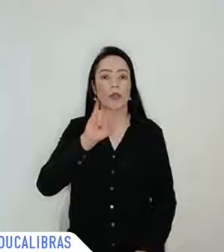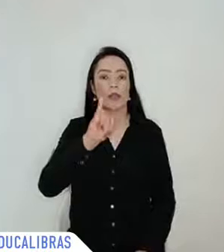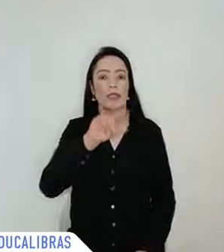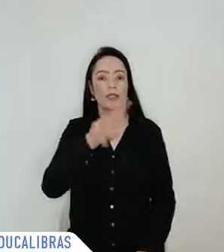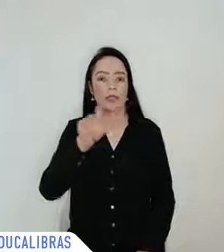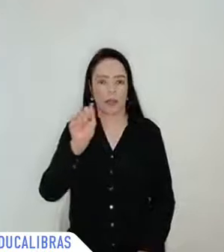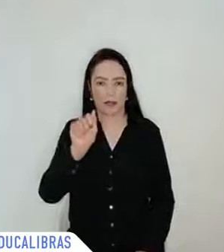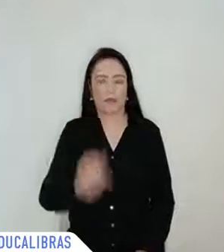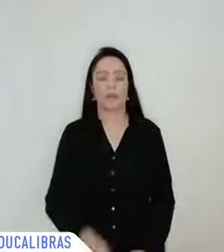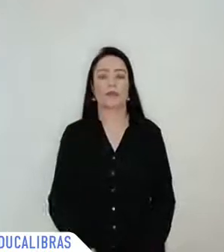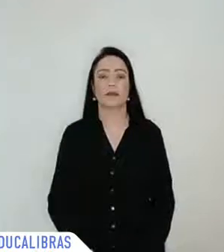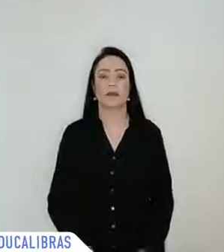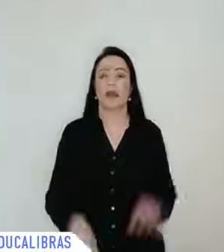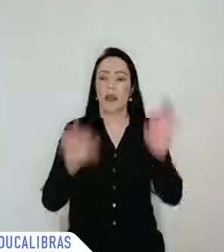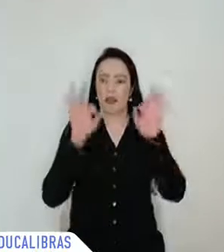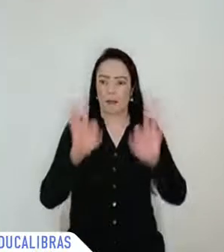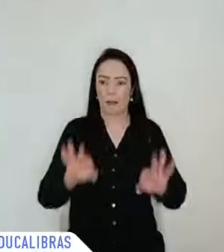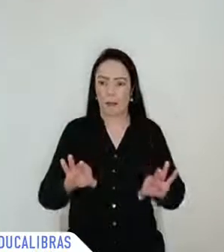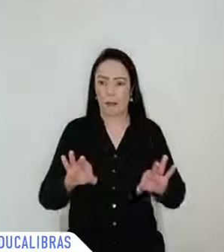Ana Luisa.